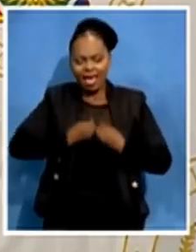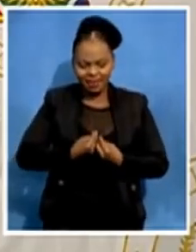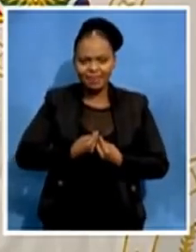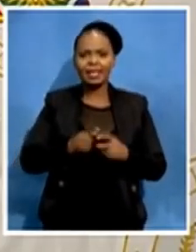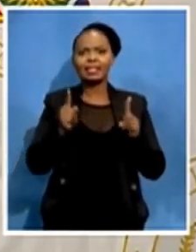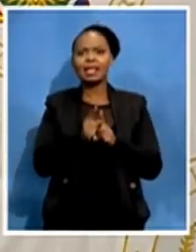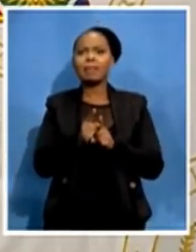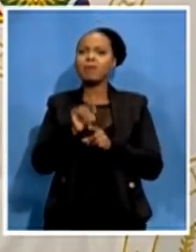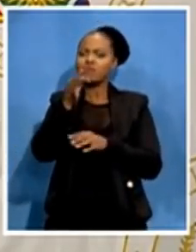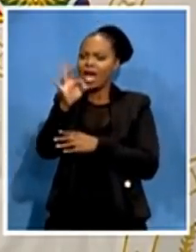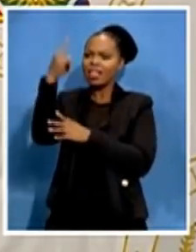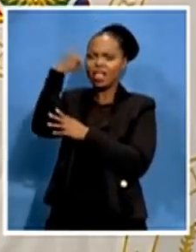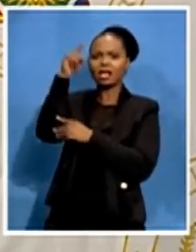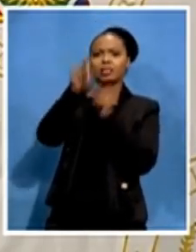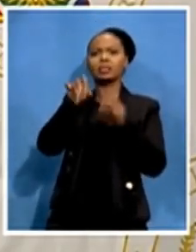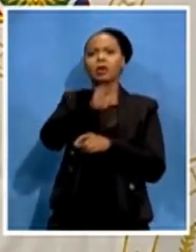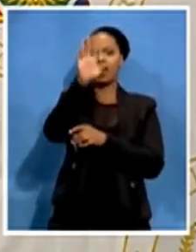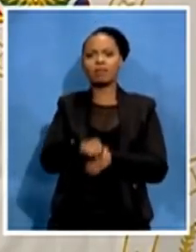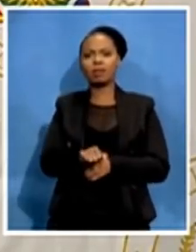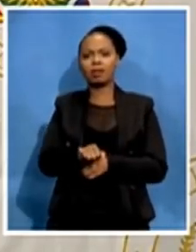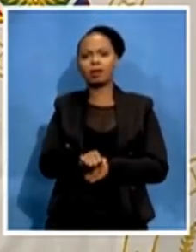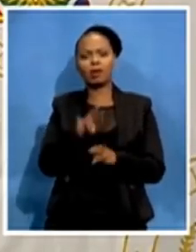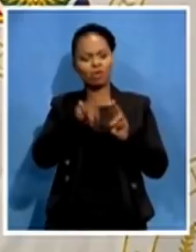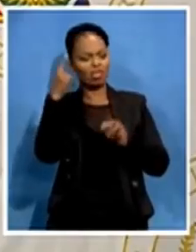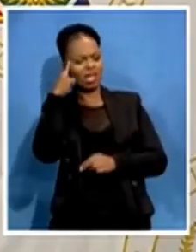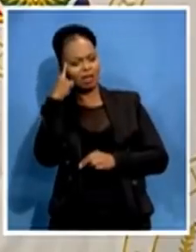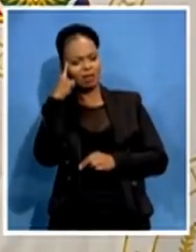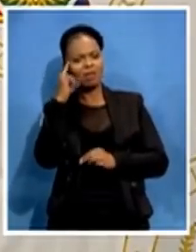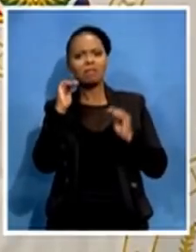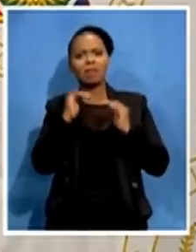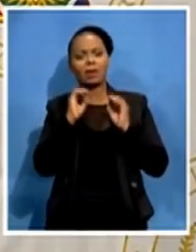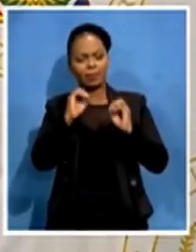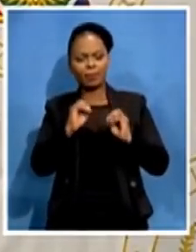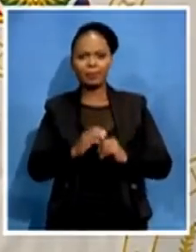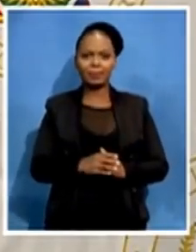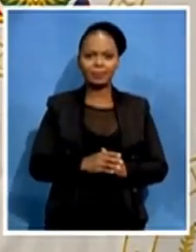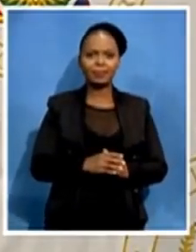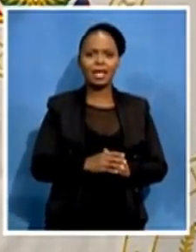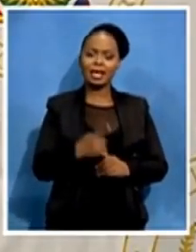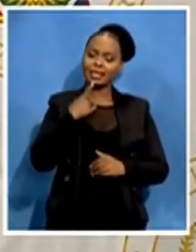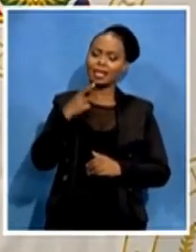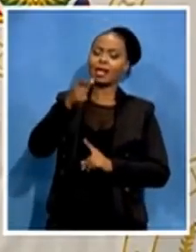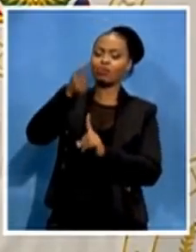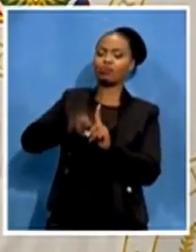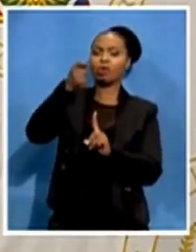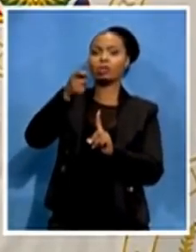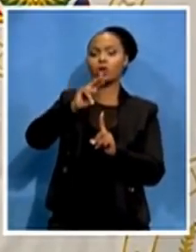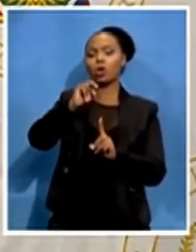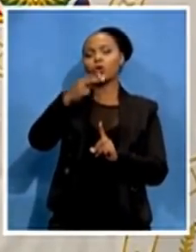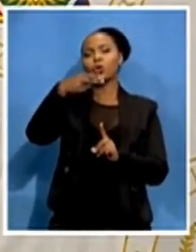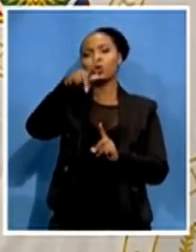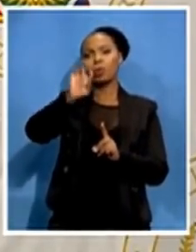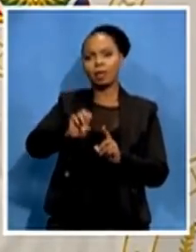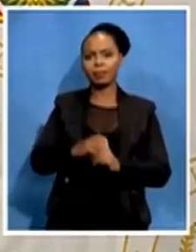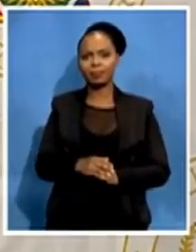compromised in any manner whatsoever. Turning back to Judge President Thope, I don't think, broadly speaking, the mere